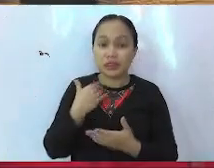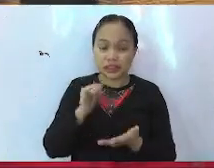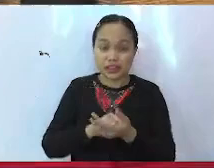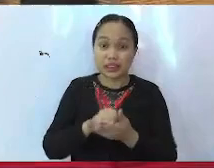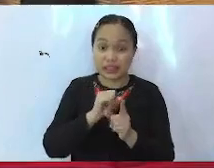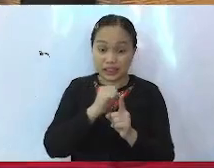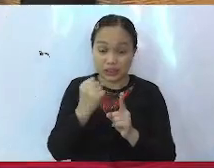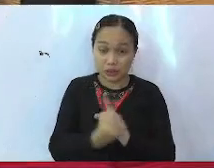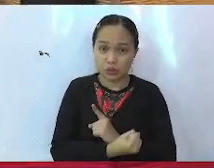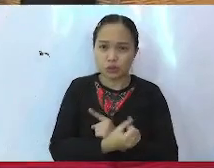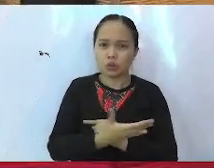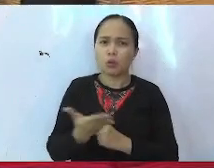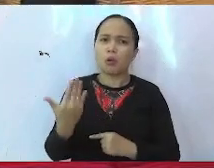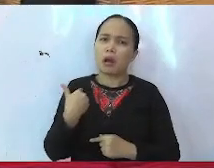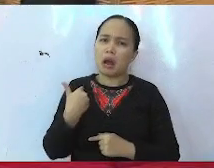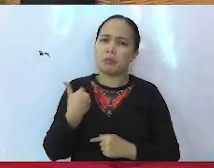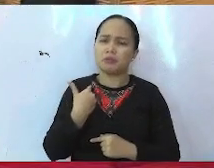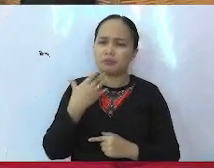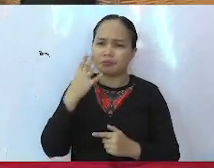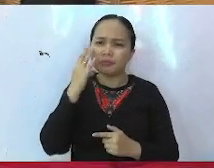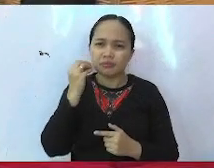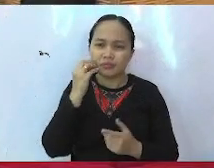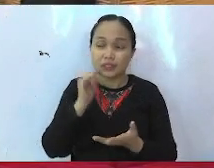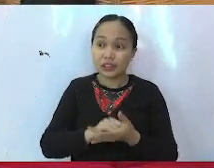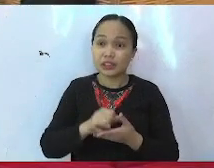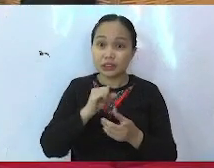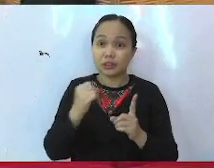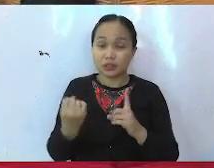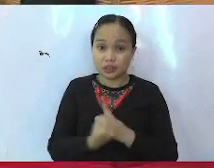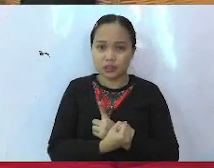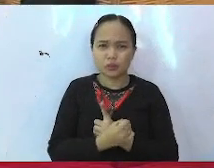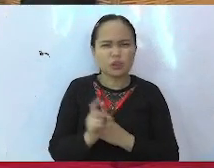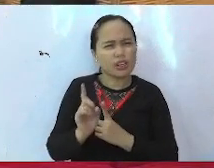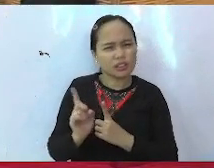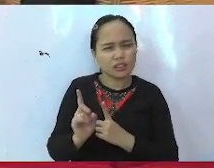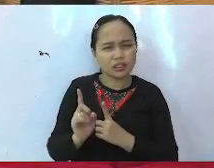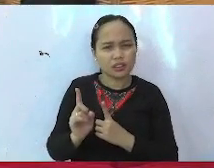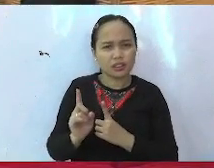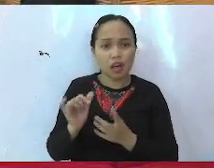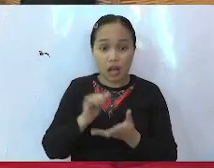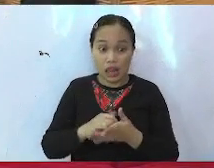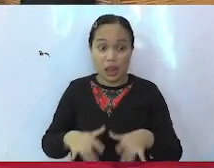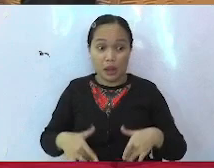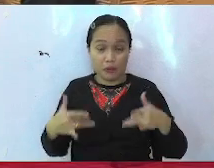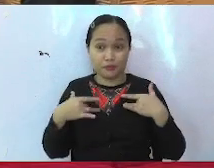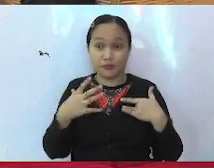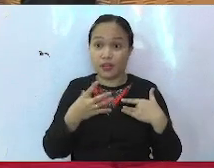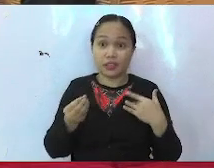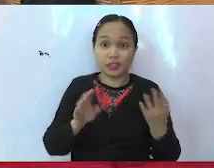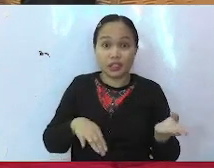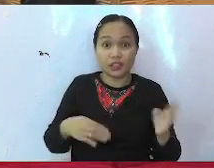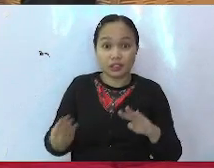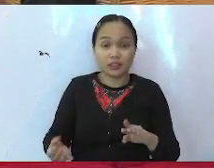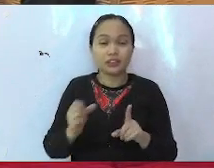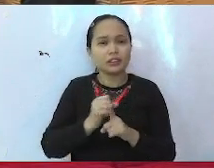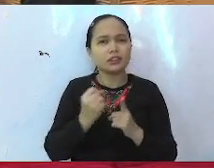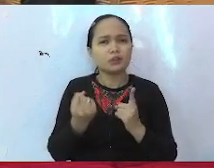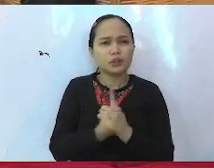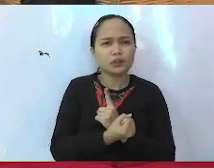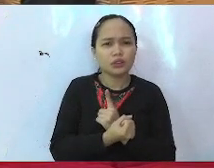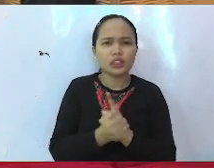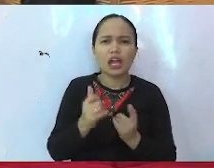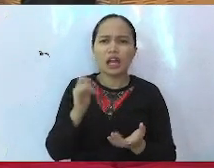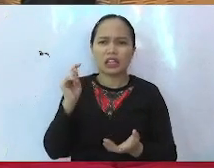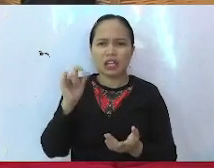Hindi pa kayo dumadating dun sa sitwasyon nila. Ano, what's their situation? That's a life and death. You see,